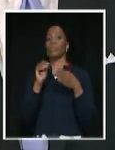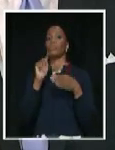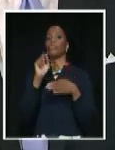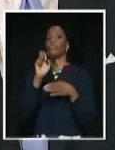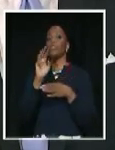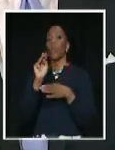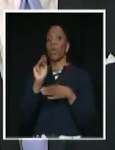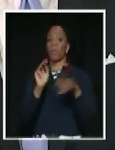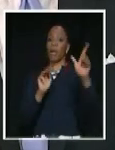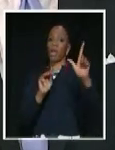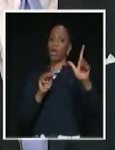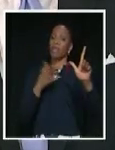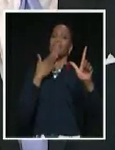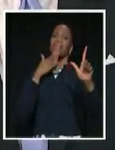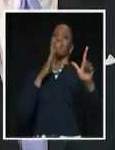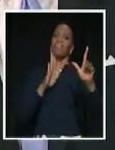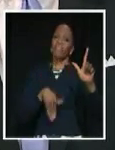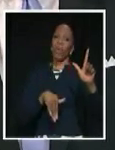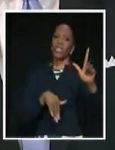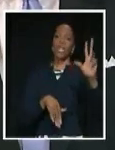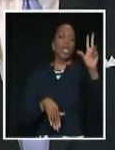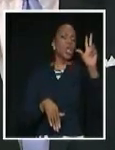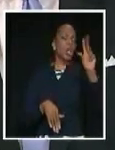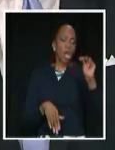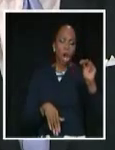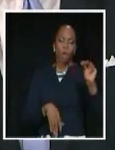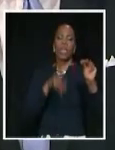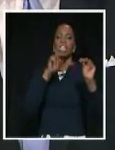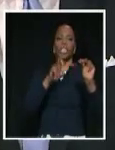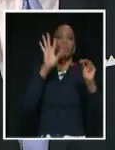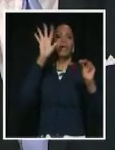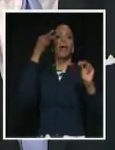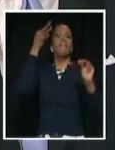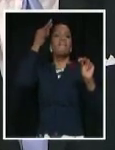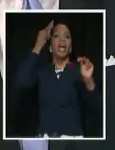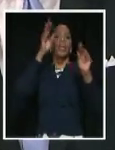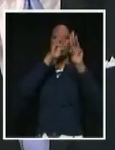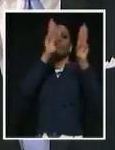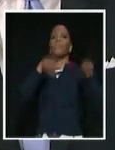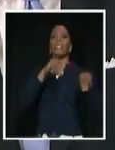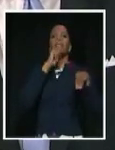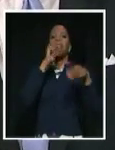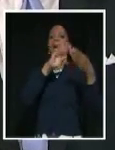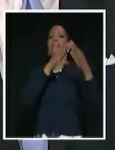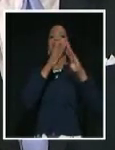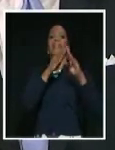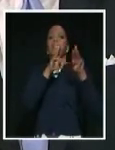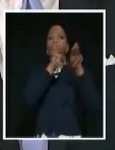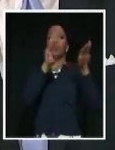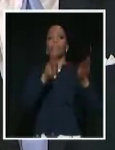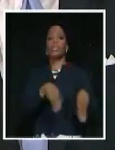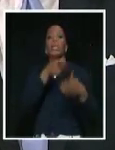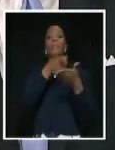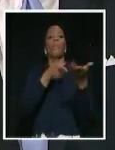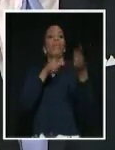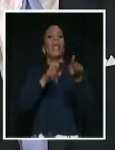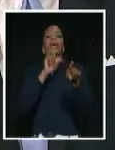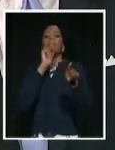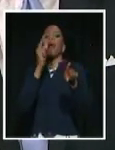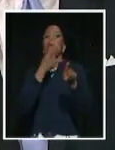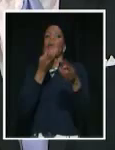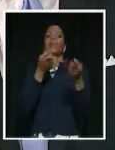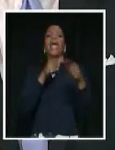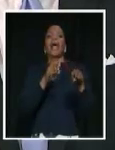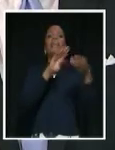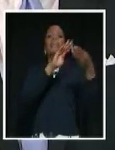unfortunate that we're in this situation. No, it should be a federal museum, not a city museum. What happened here didn't just happen to the